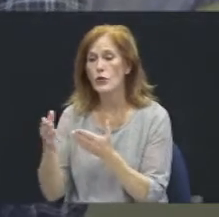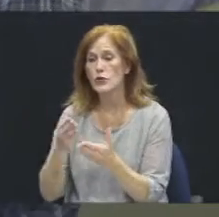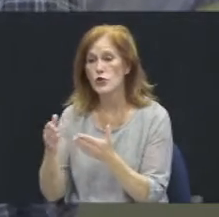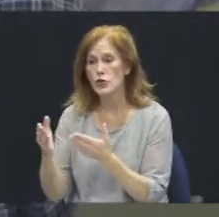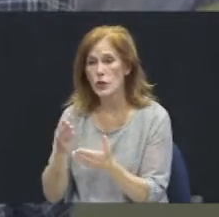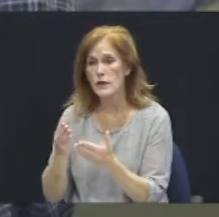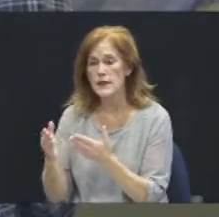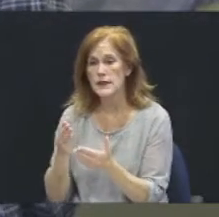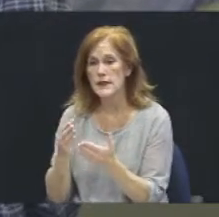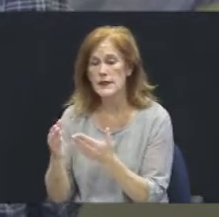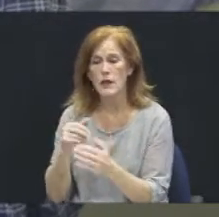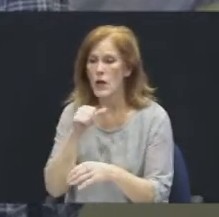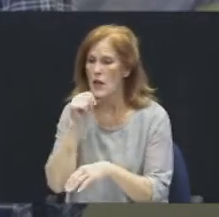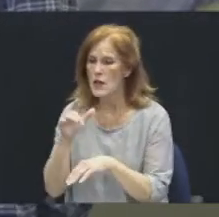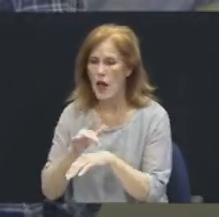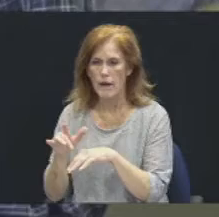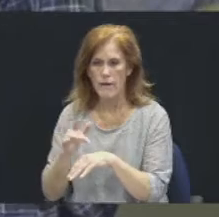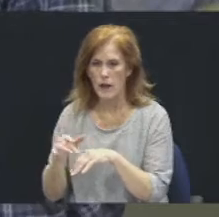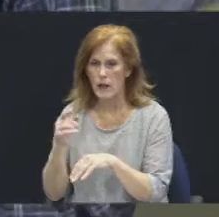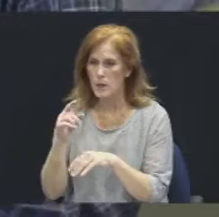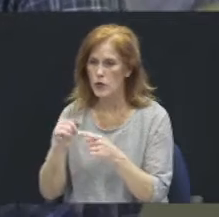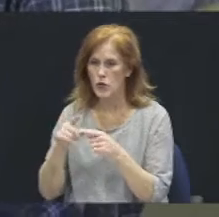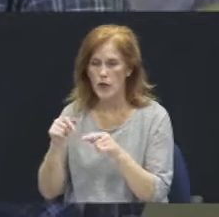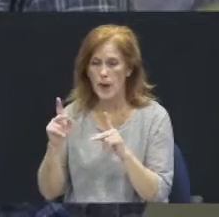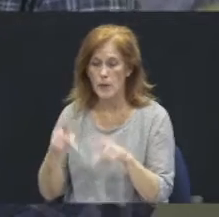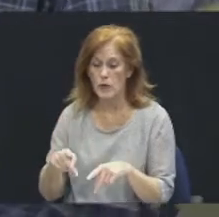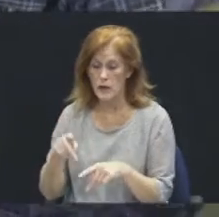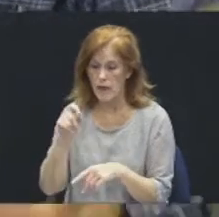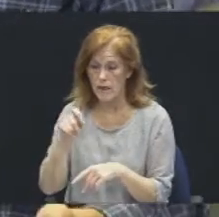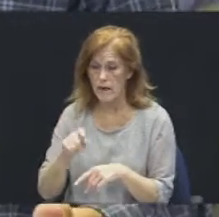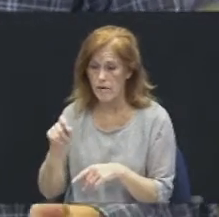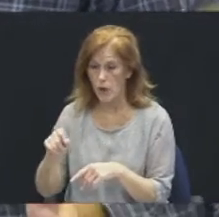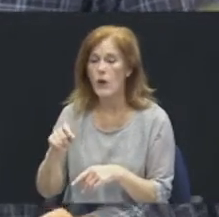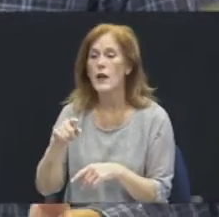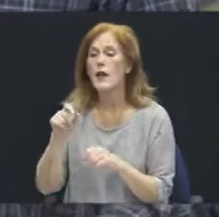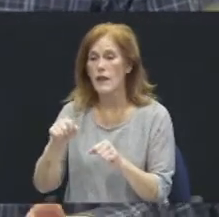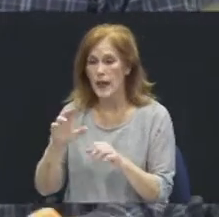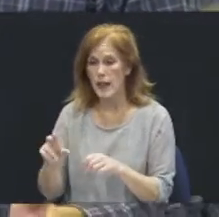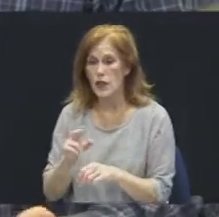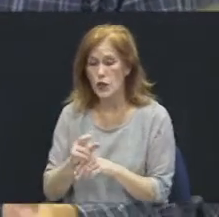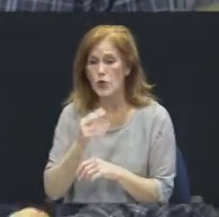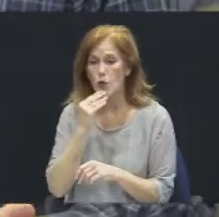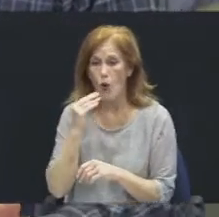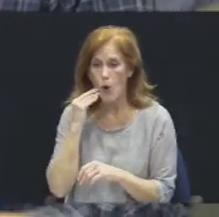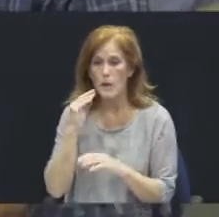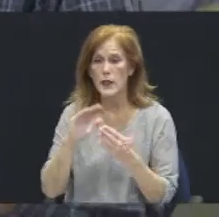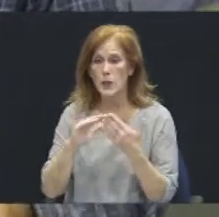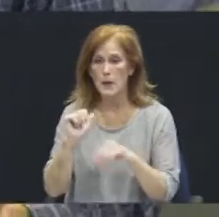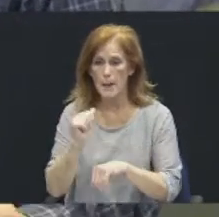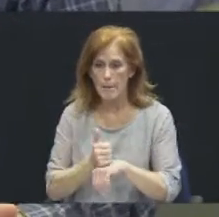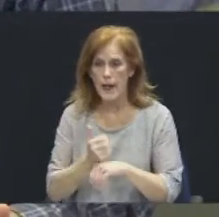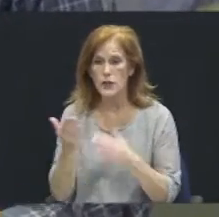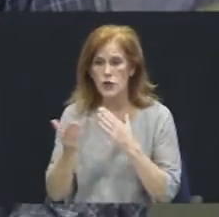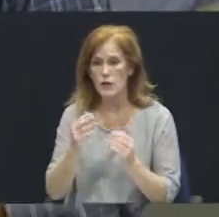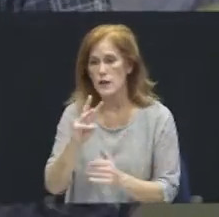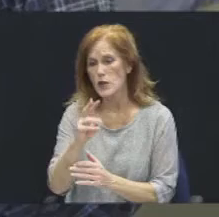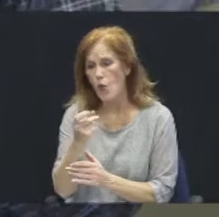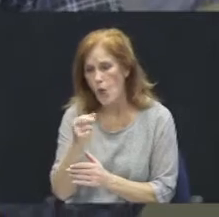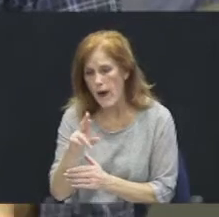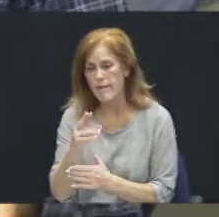deemed not available to that individual. Therefore, they could utilize home and community-based services waiver